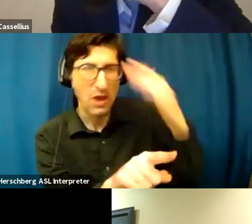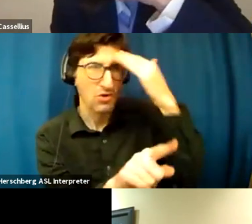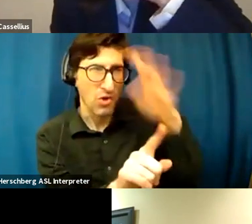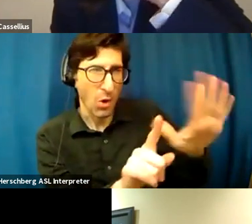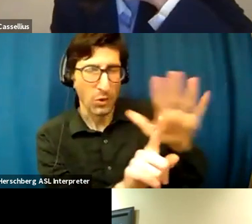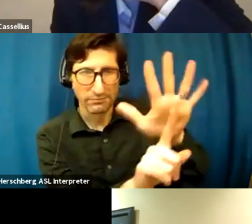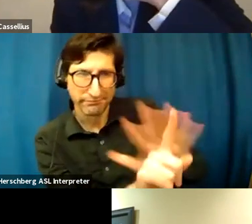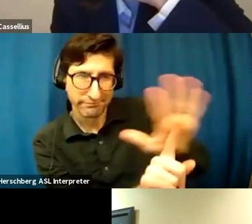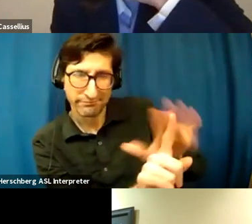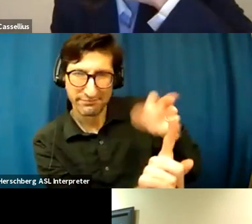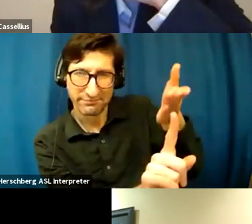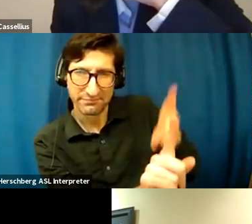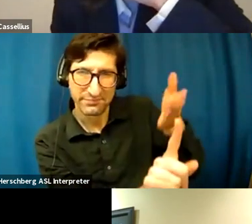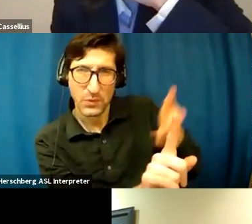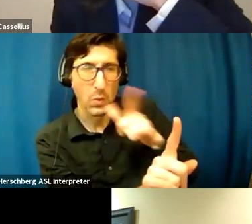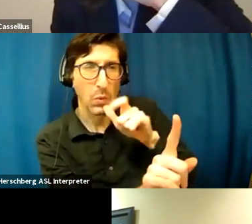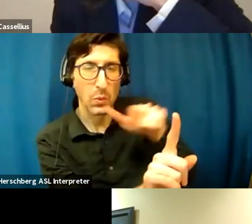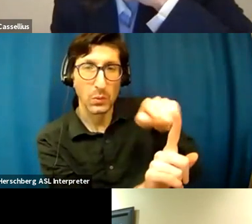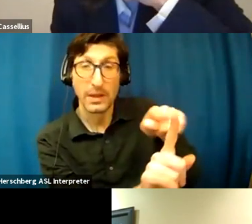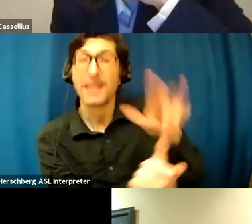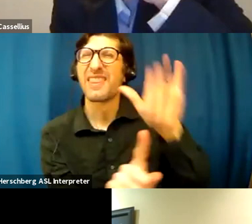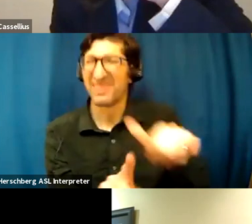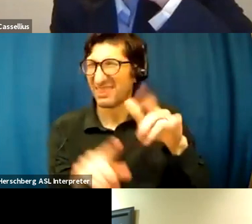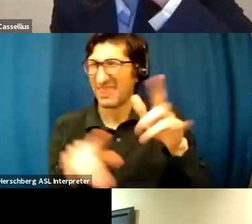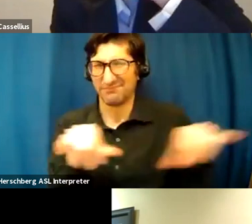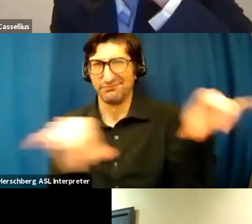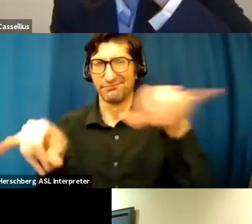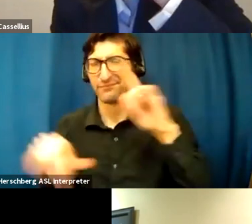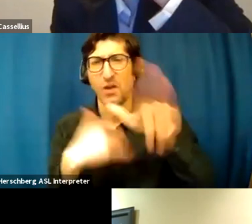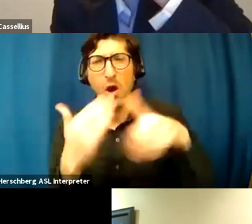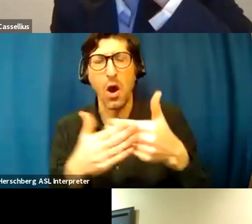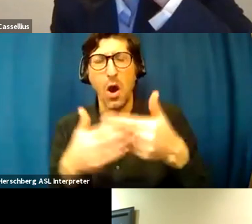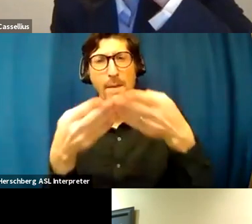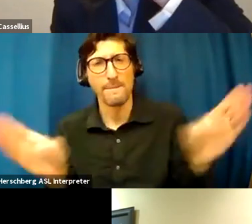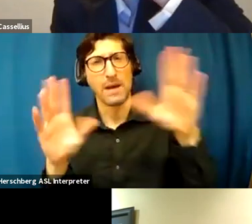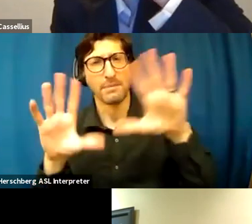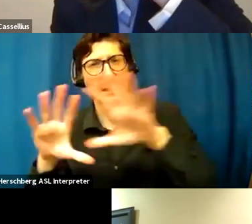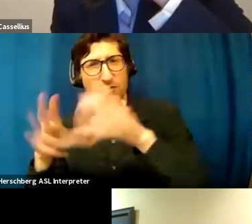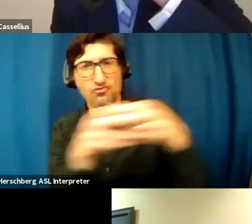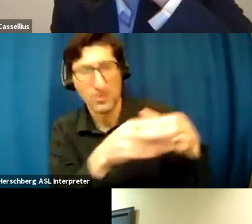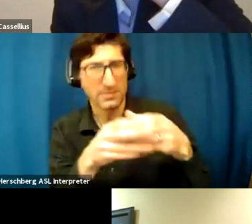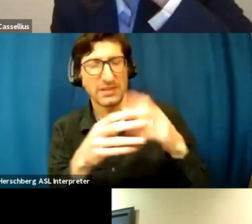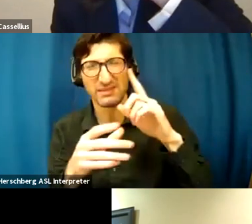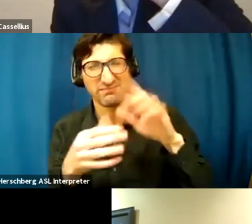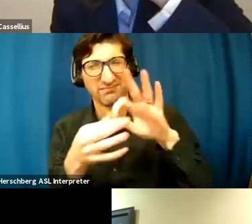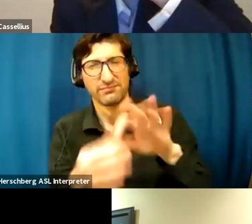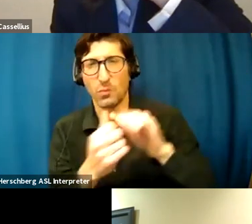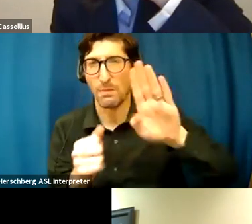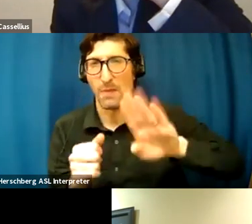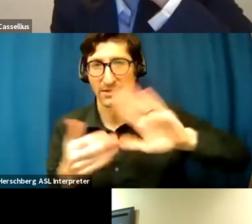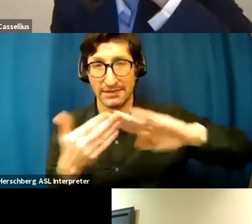is also a practice across all public bodies in Boston. And thank you in advance for your